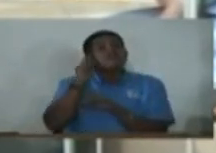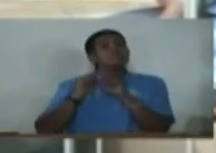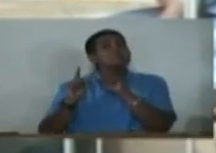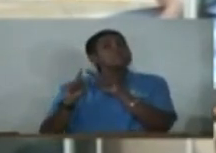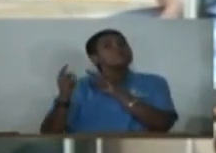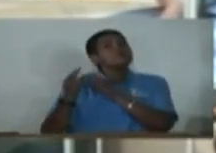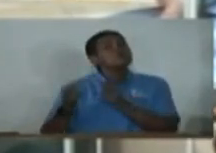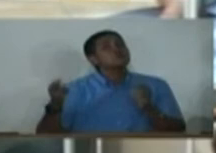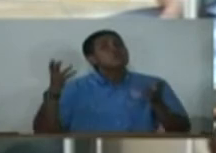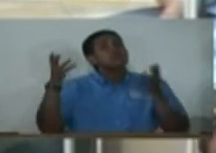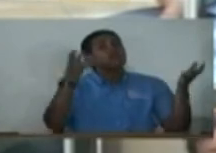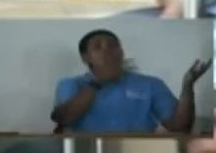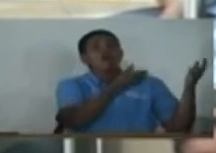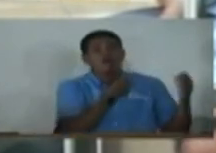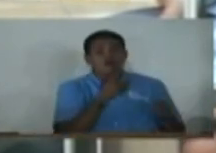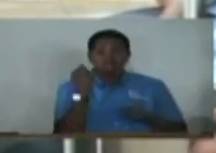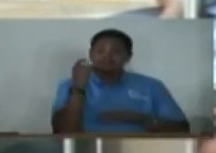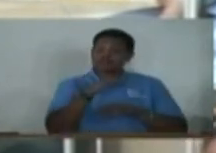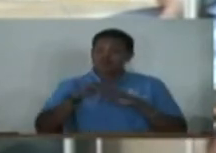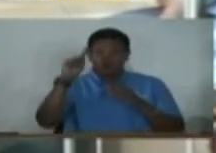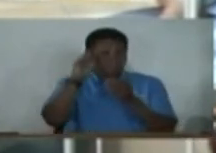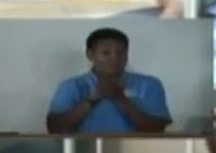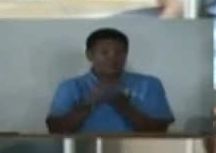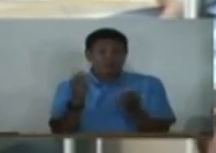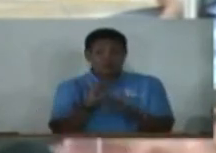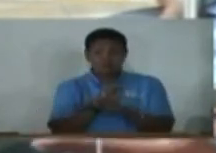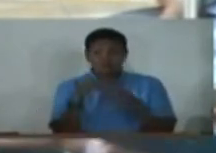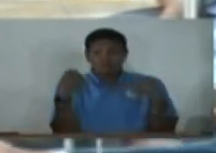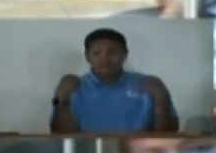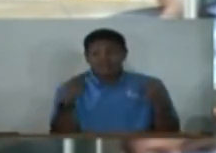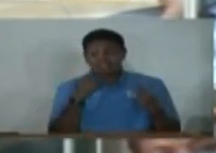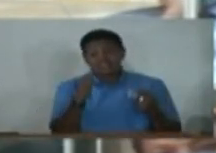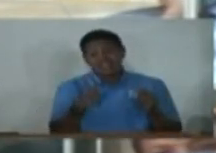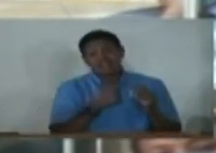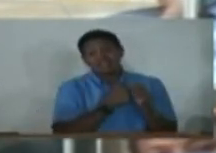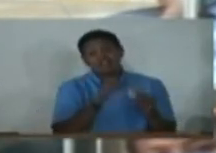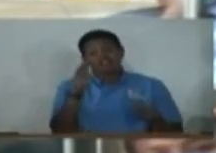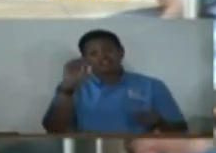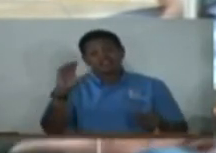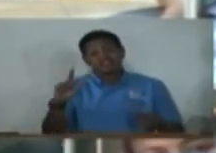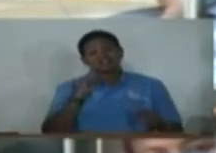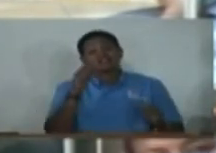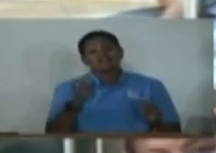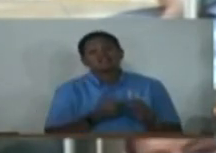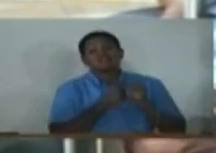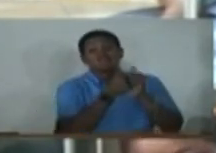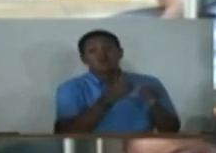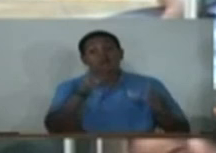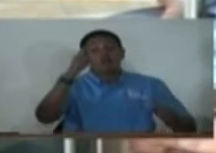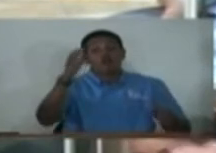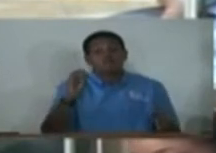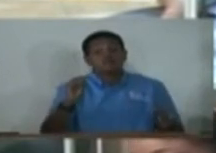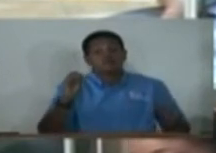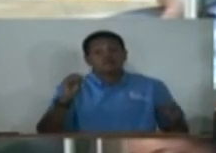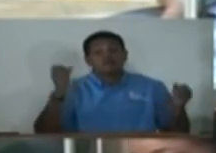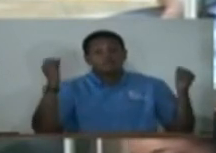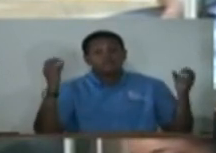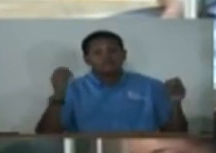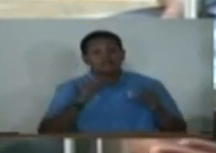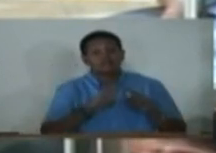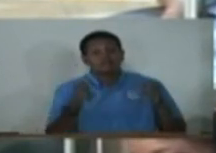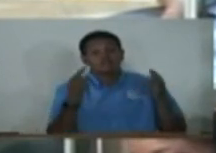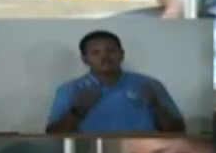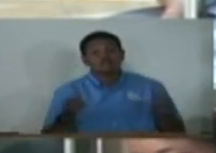sources. If you don't believe what the Ministry of Health here is saying, then you can follow the CDC, or you can follow the WHO, or